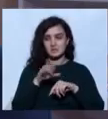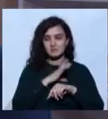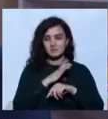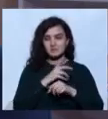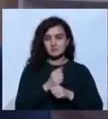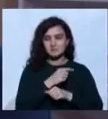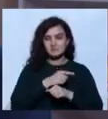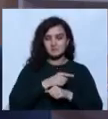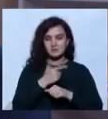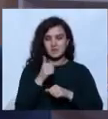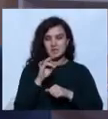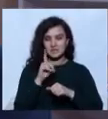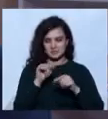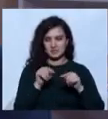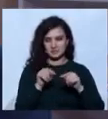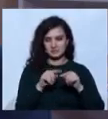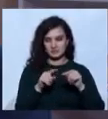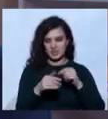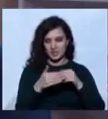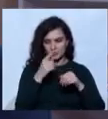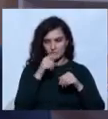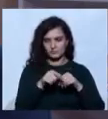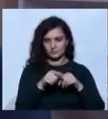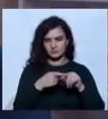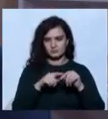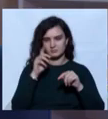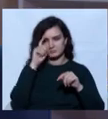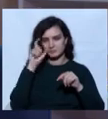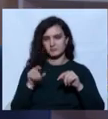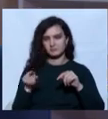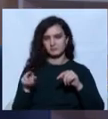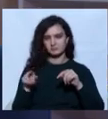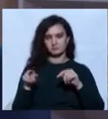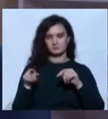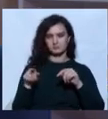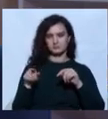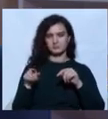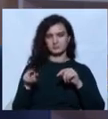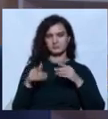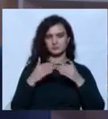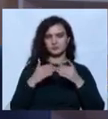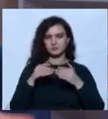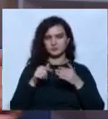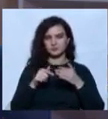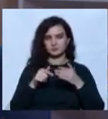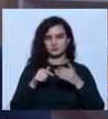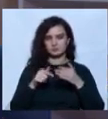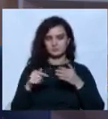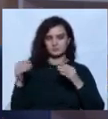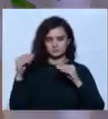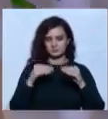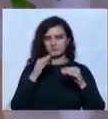had taken it to his cave nearby. The men load much of the treasure onto the ship, and they sail